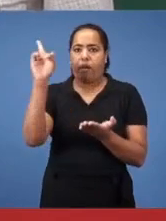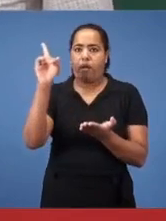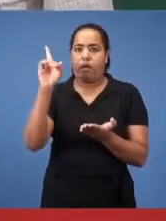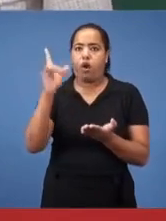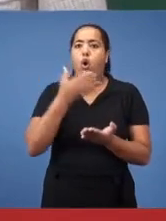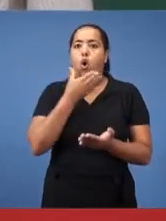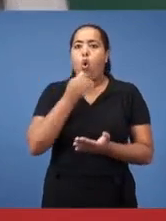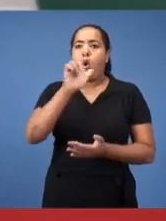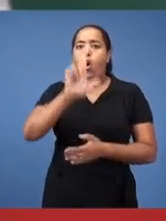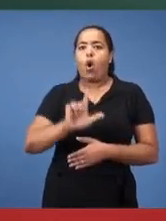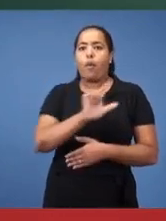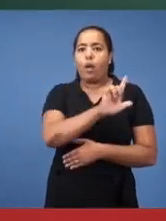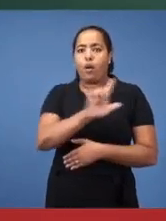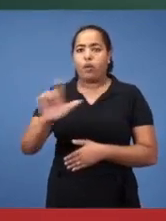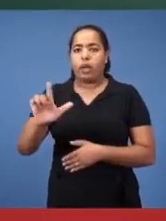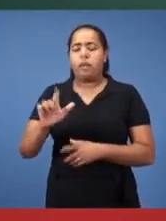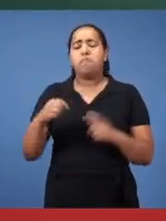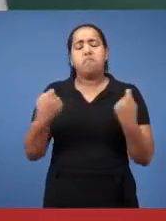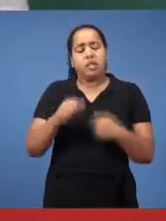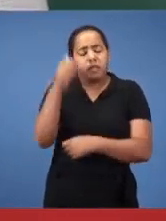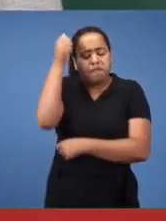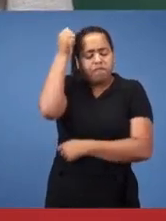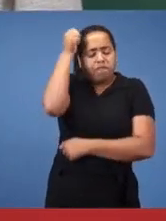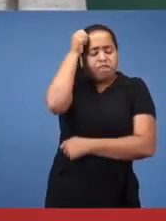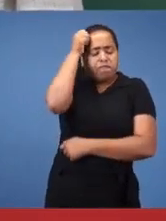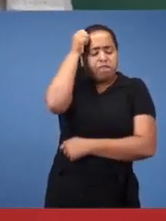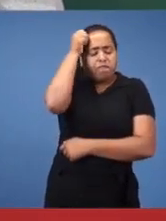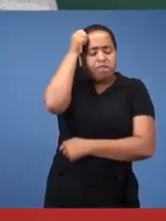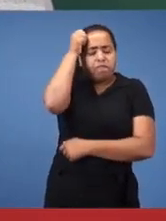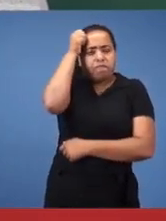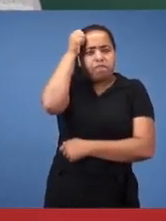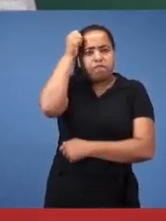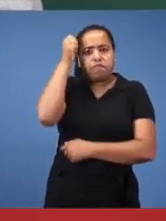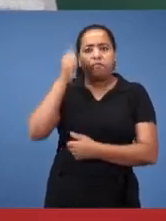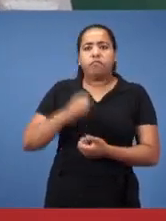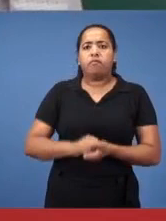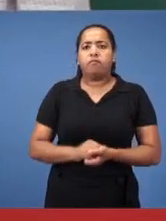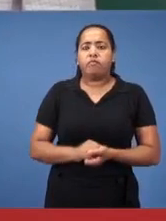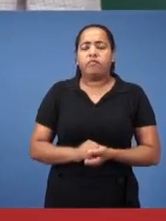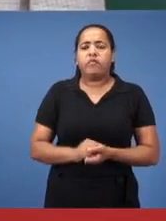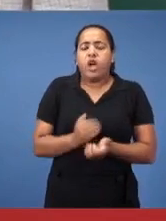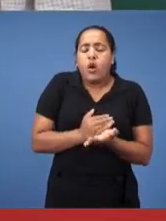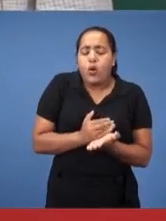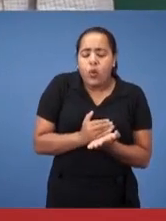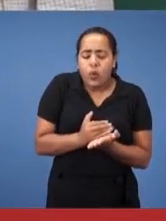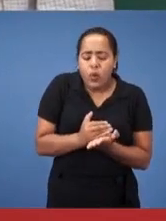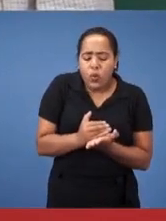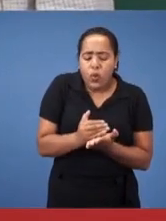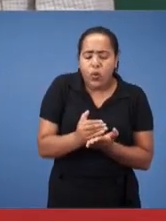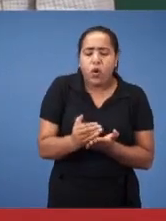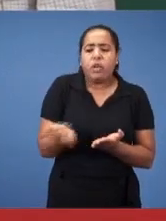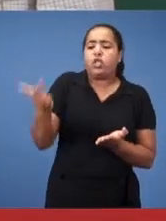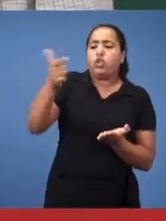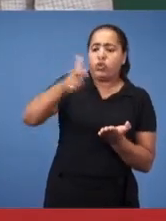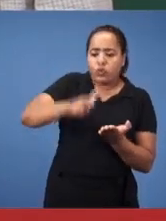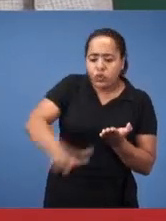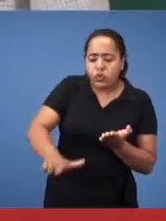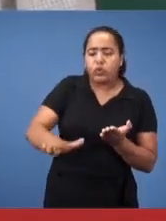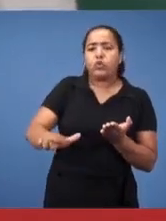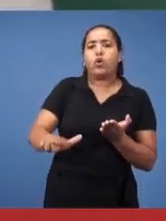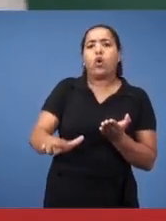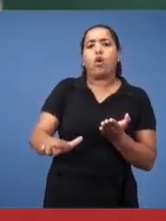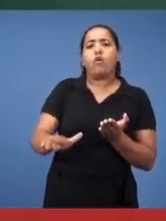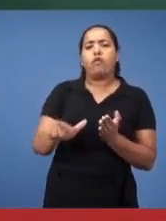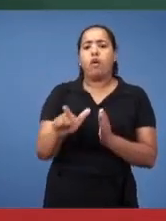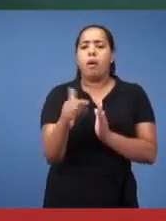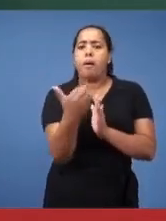word, Luther. You have to repent. The soon here comes to reorganize the